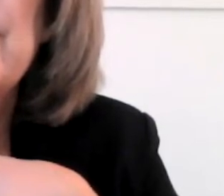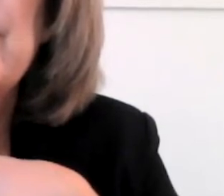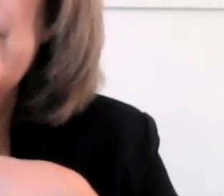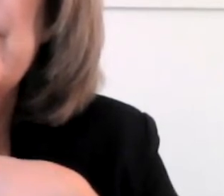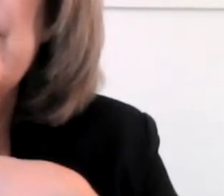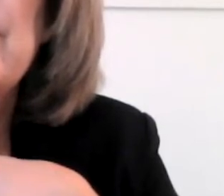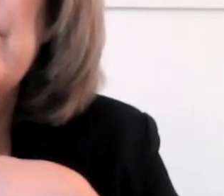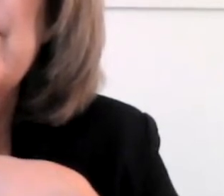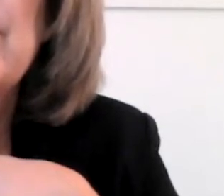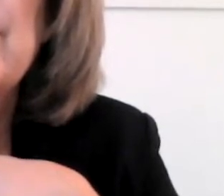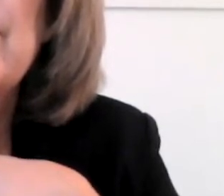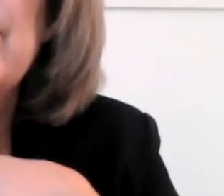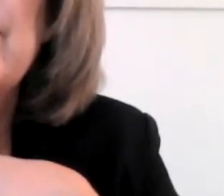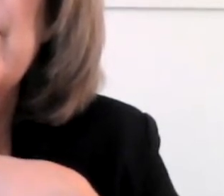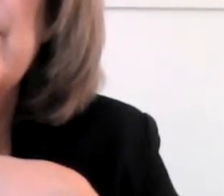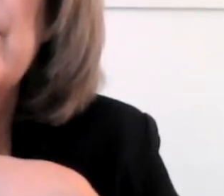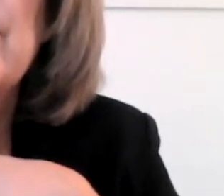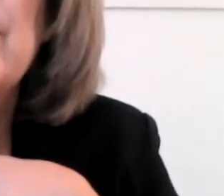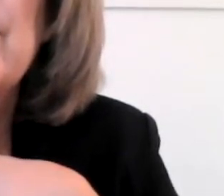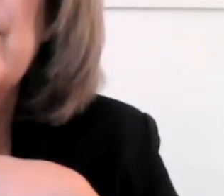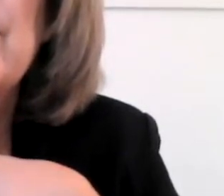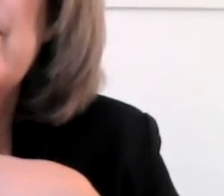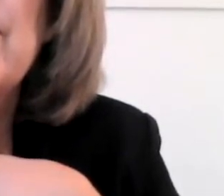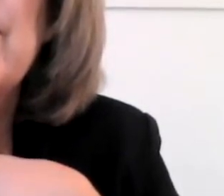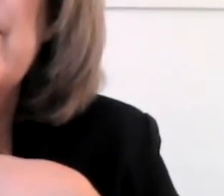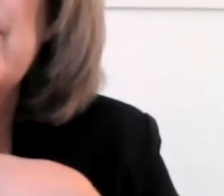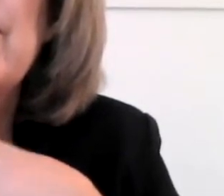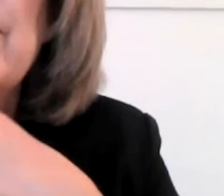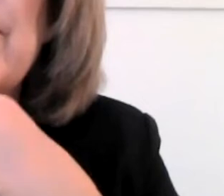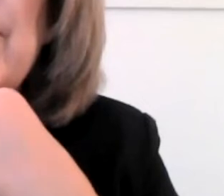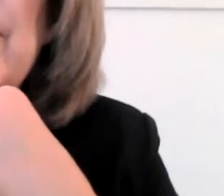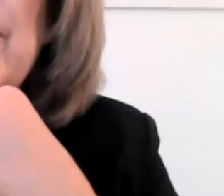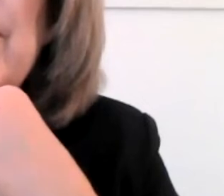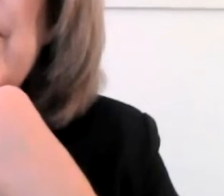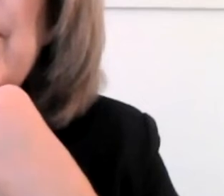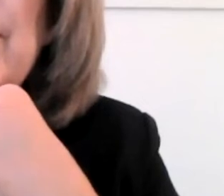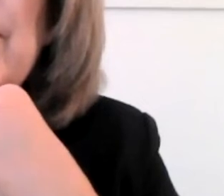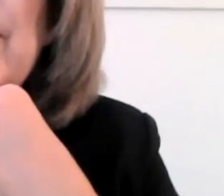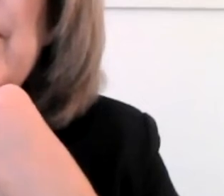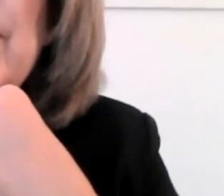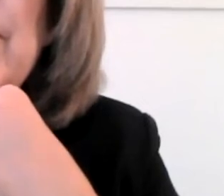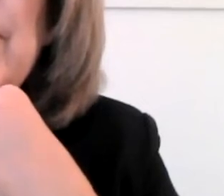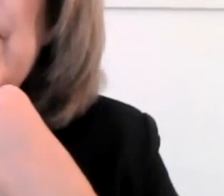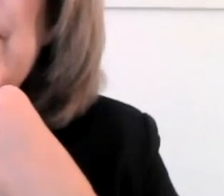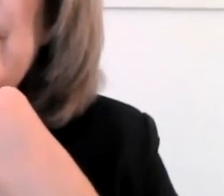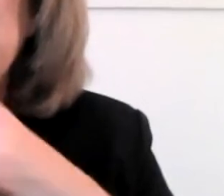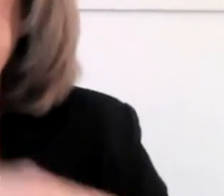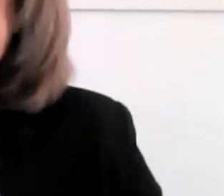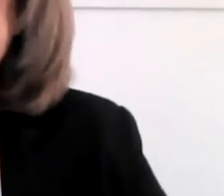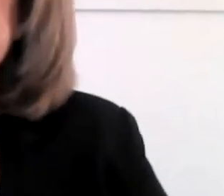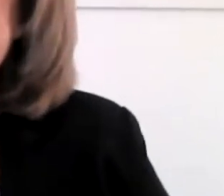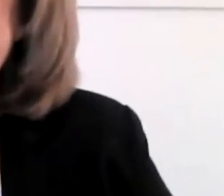the questions of ACEs, the ones that the 10 about, hang on, I'm not looking at it right now, but